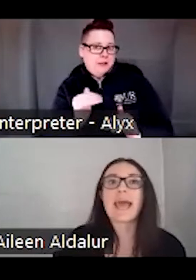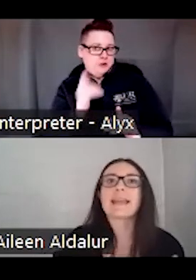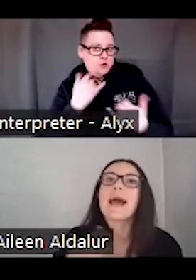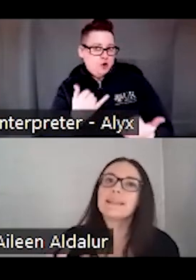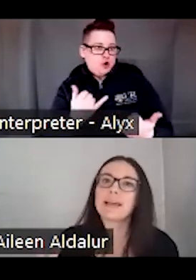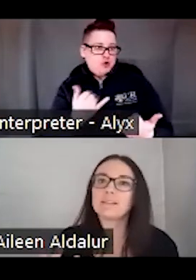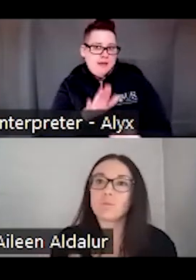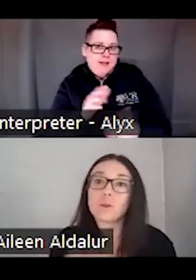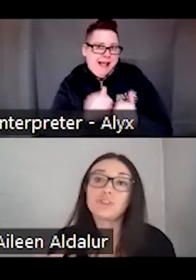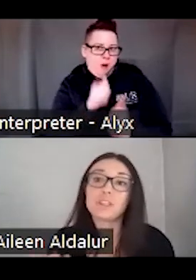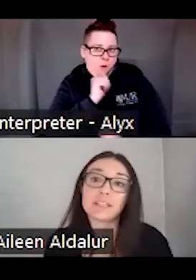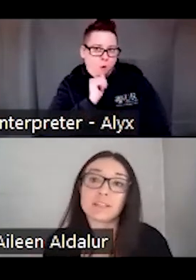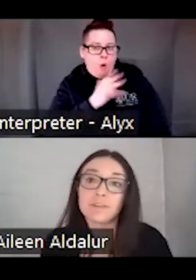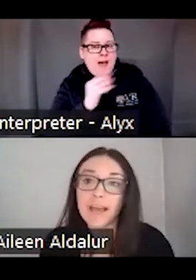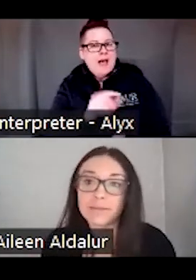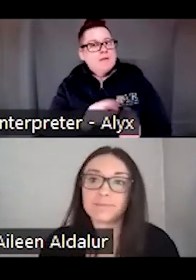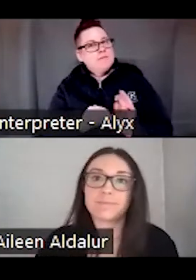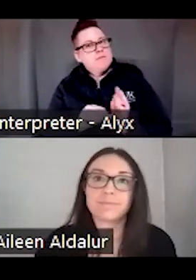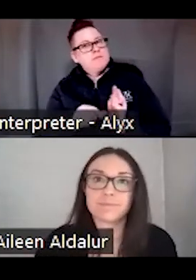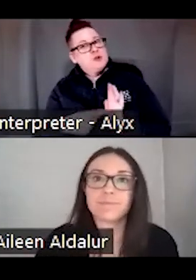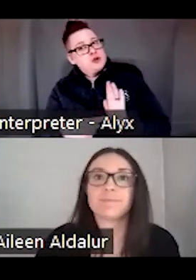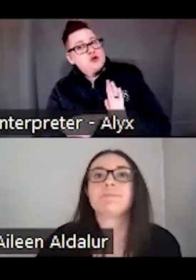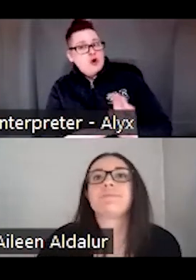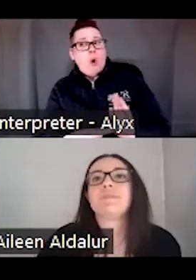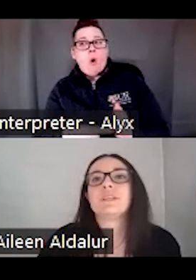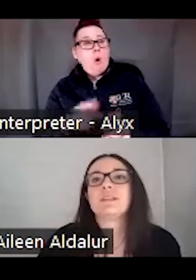methods and highlight what treatment can provide.